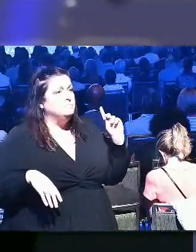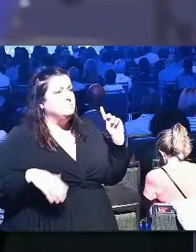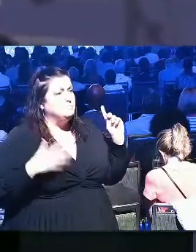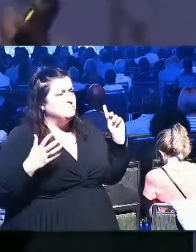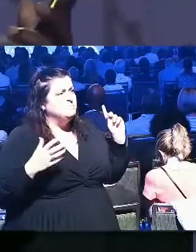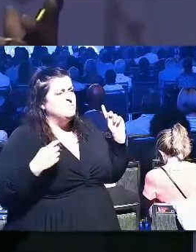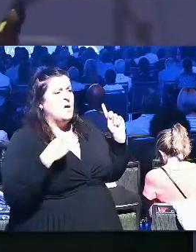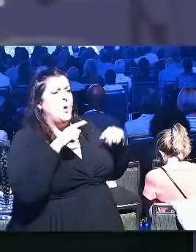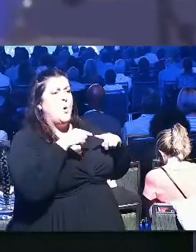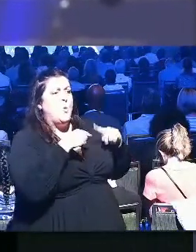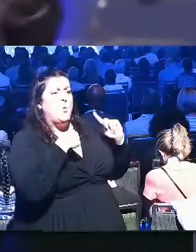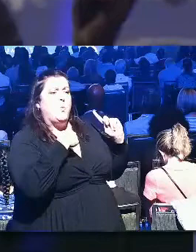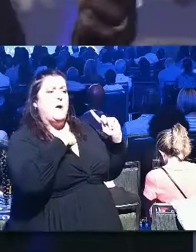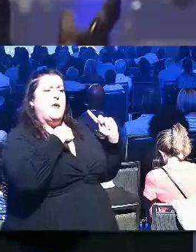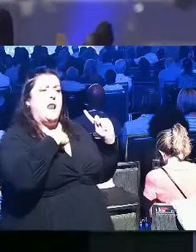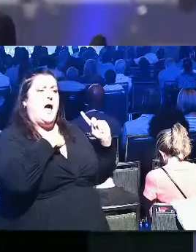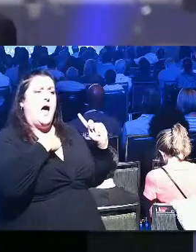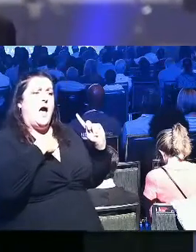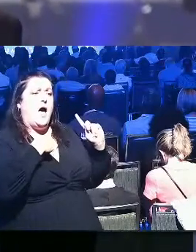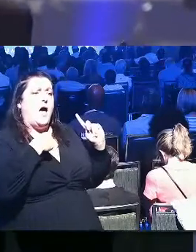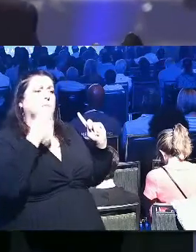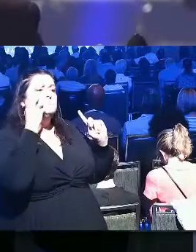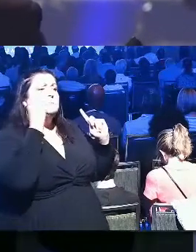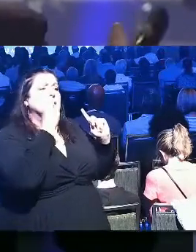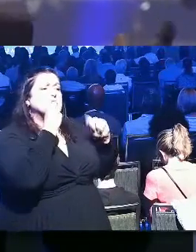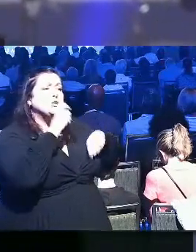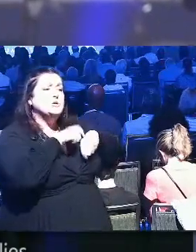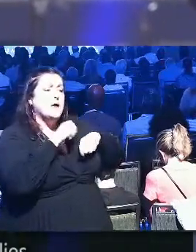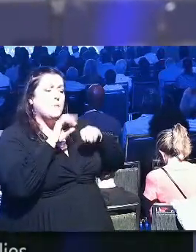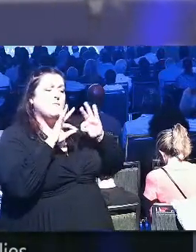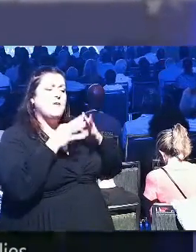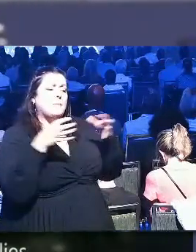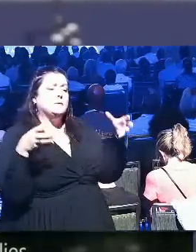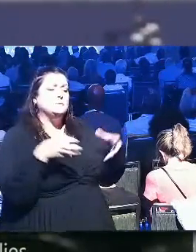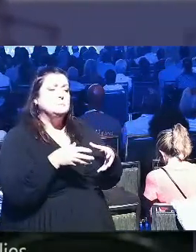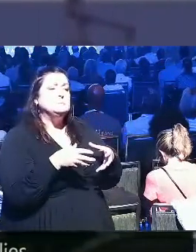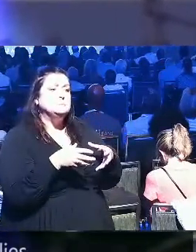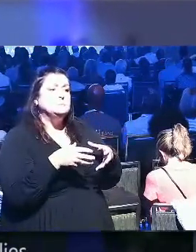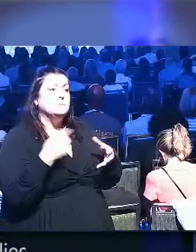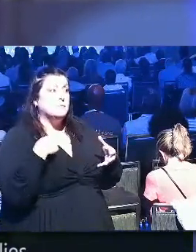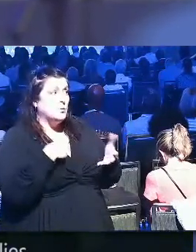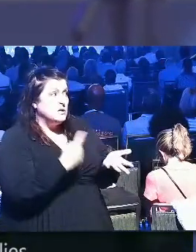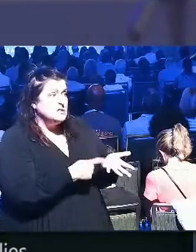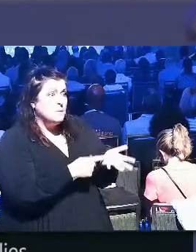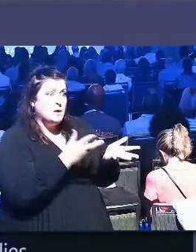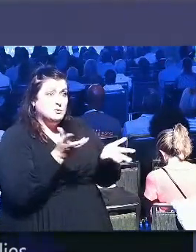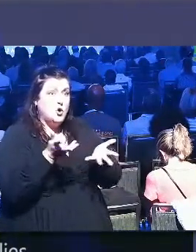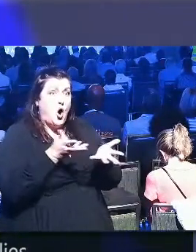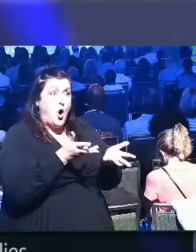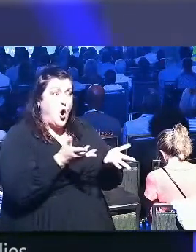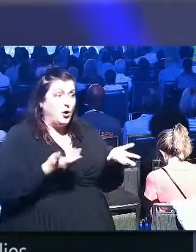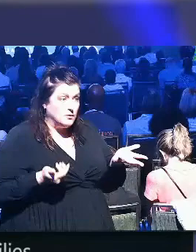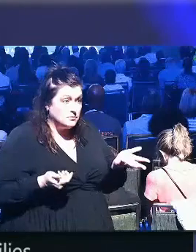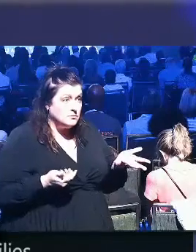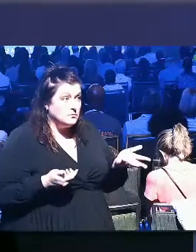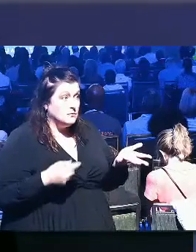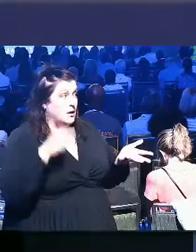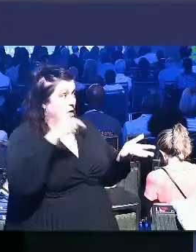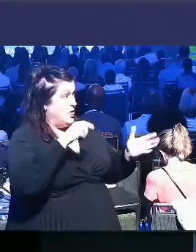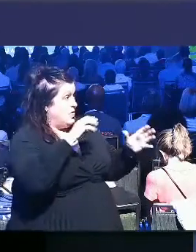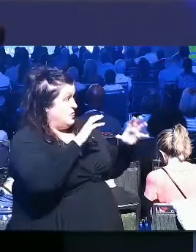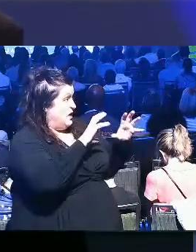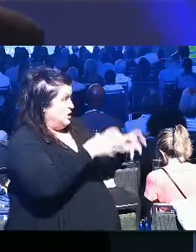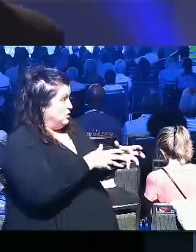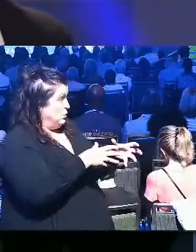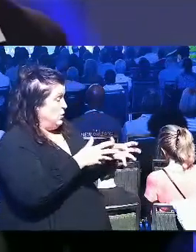when I have dinner time with my families, we sit around, we sometimes talk. And I know getting a group like this to talk